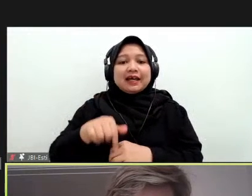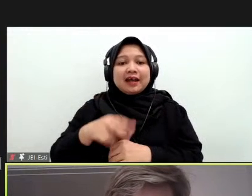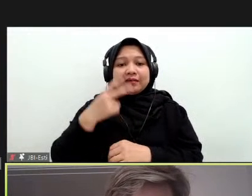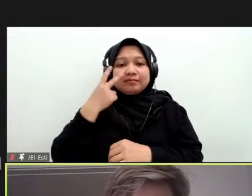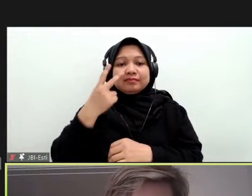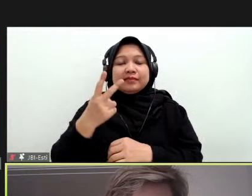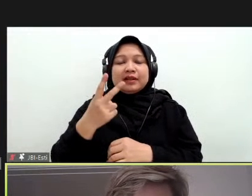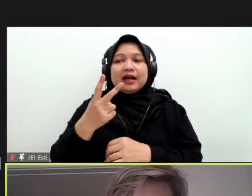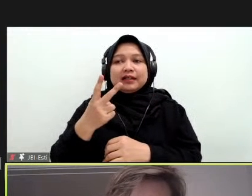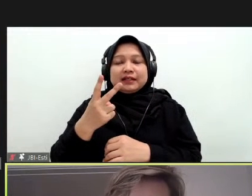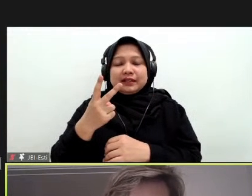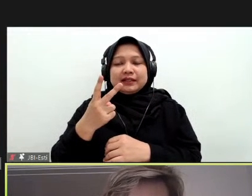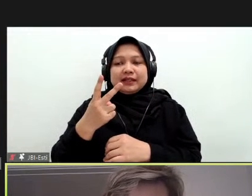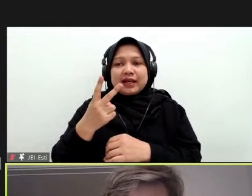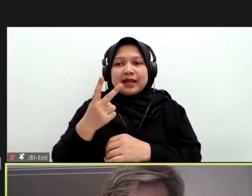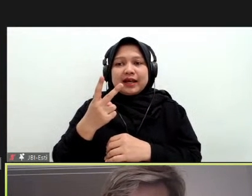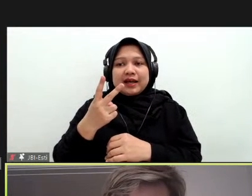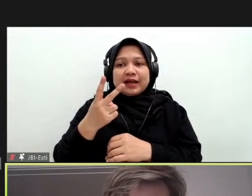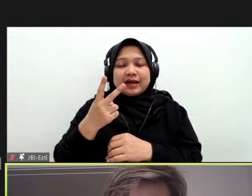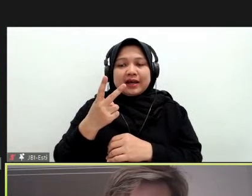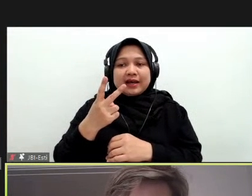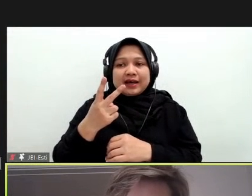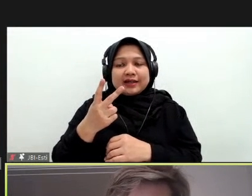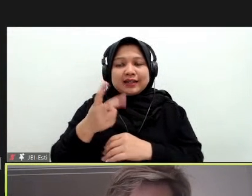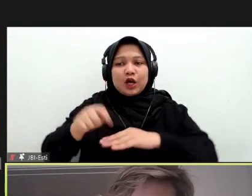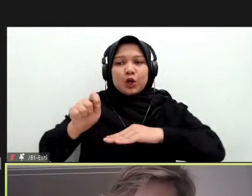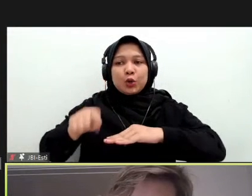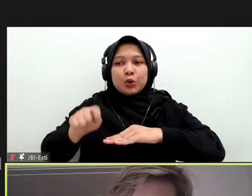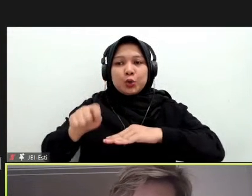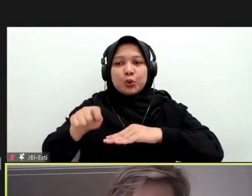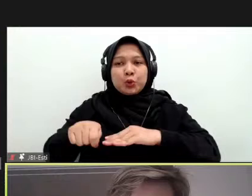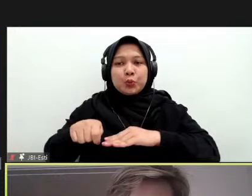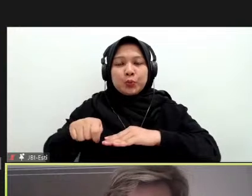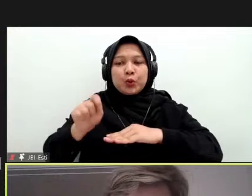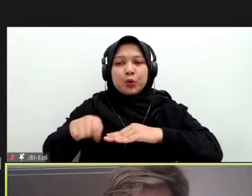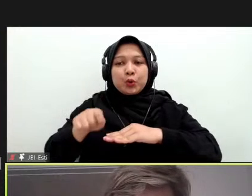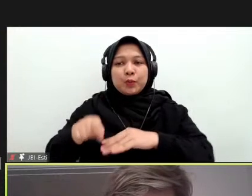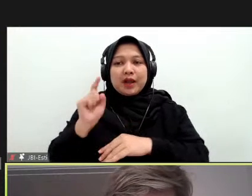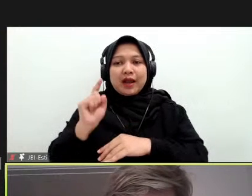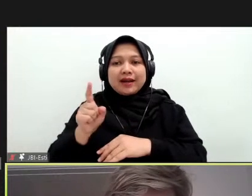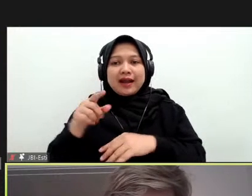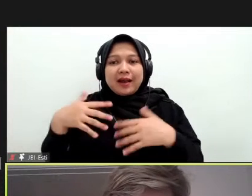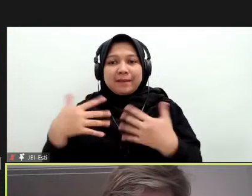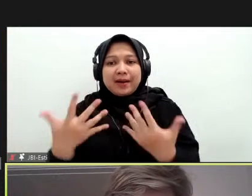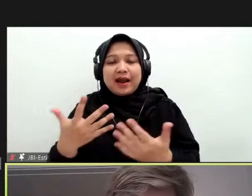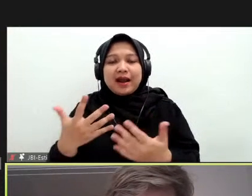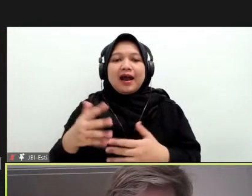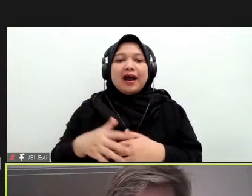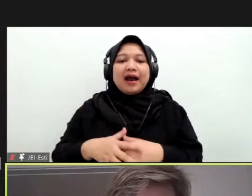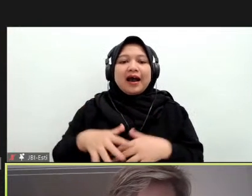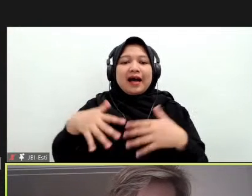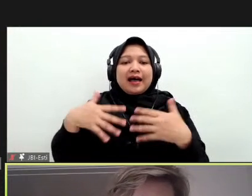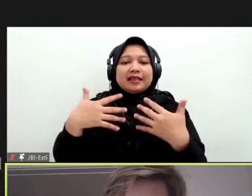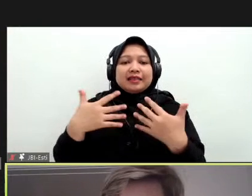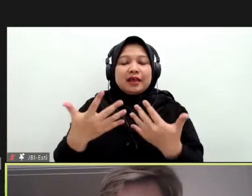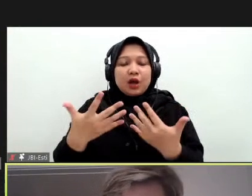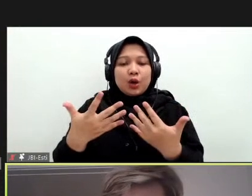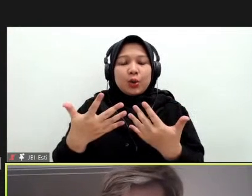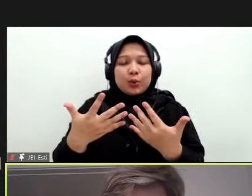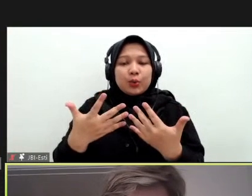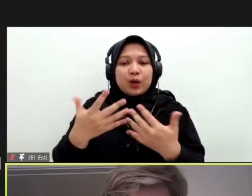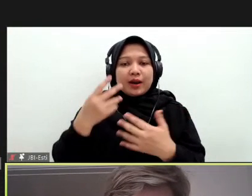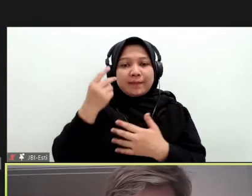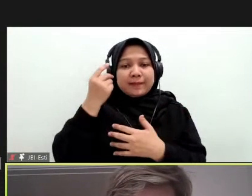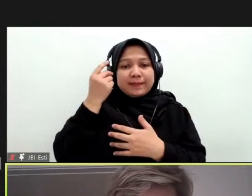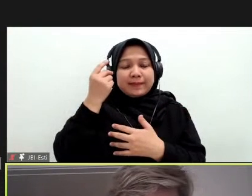our monitoring, and focus on 4 issues that are particularly relevant for civic space and for